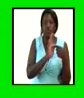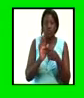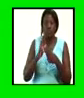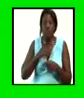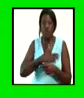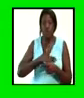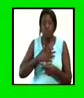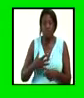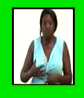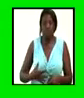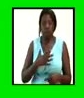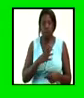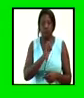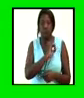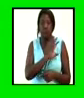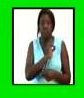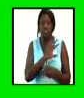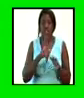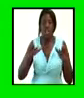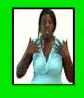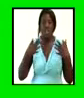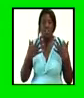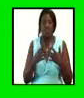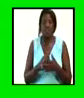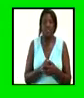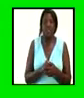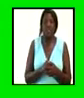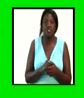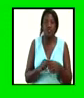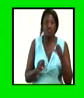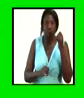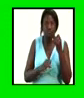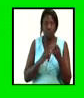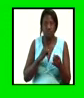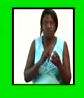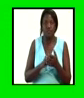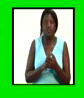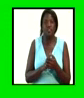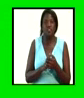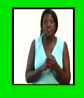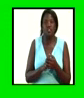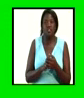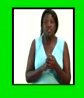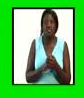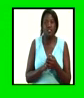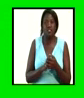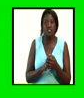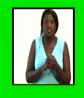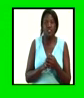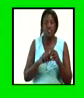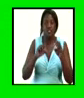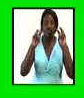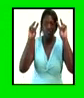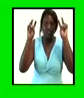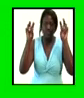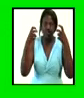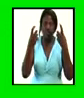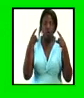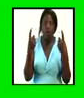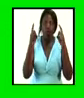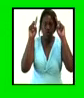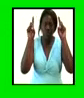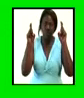emotions like anger, fear, and happiness. And to conclude, the quotation marks or inverted commas are used